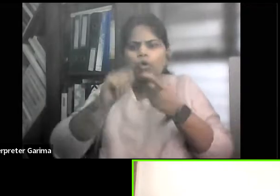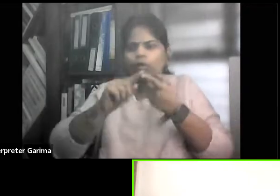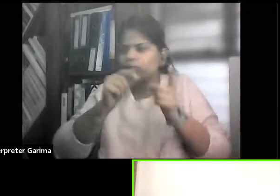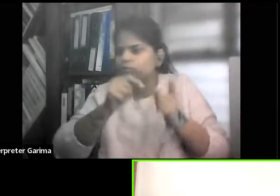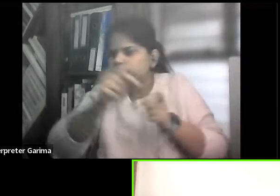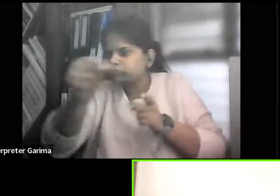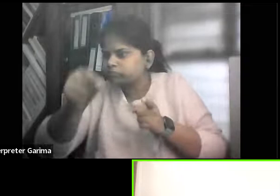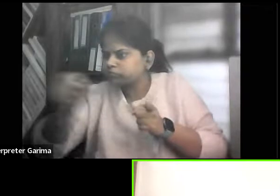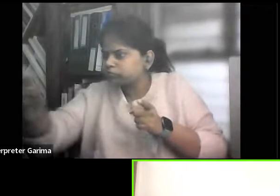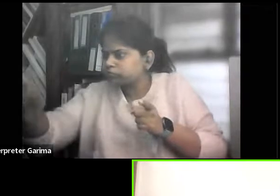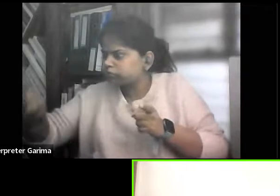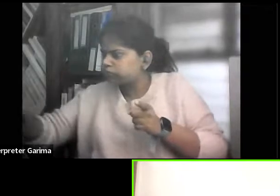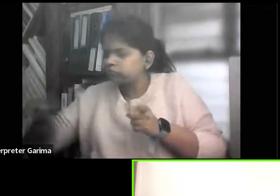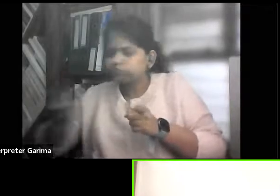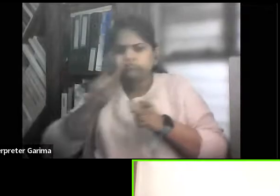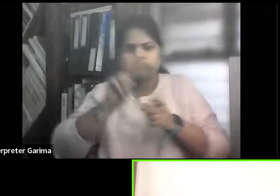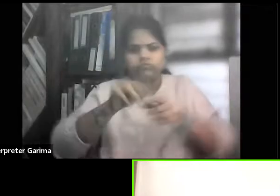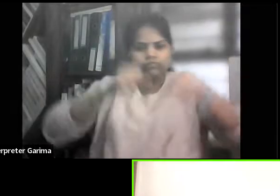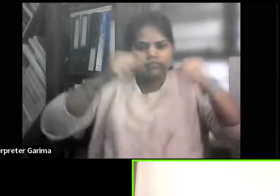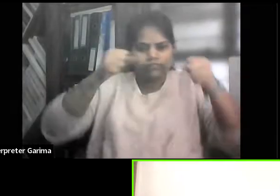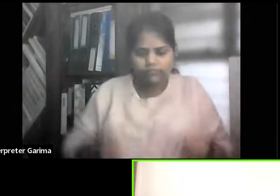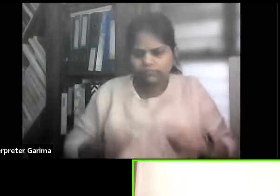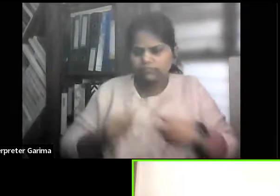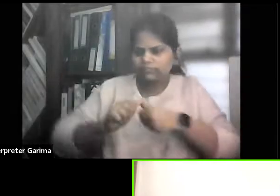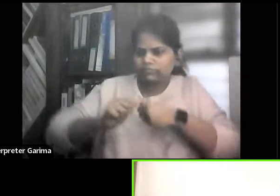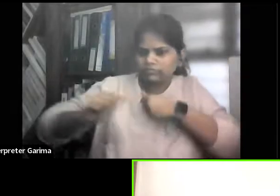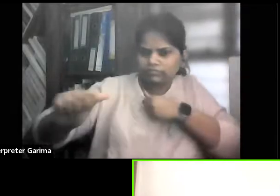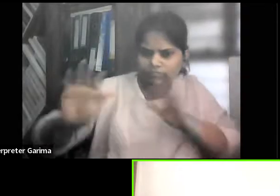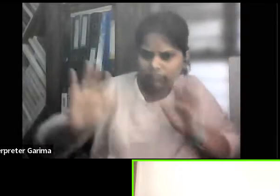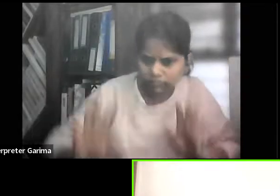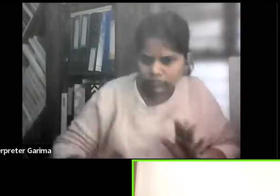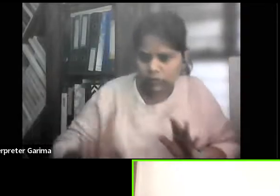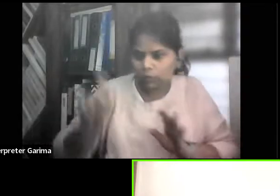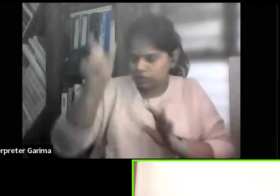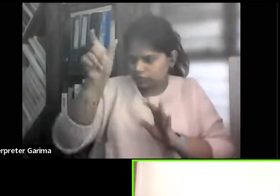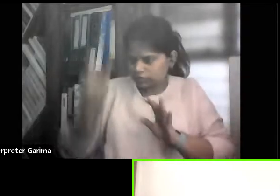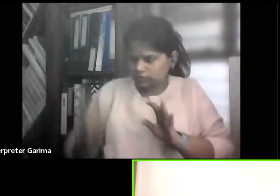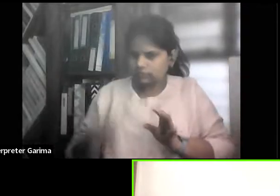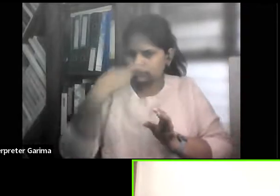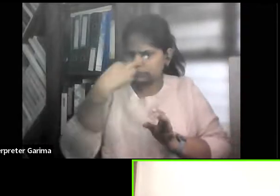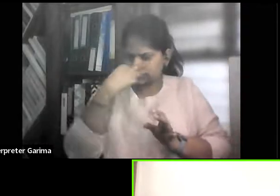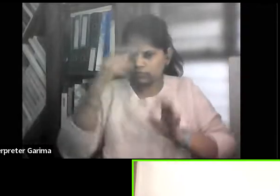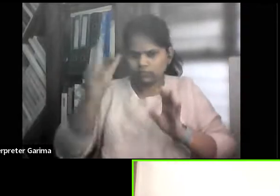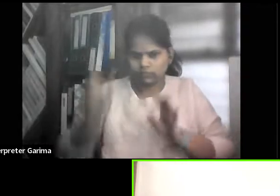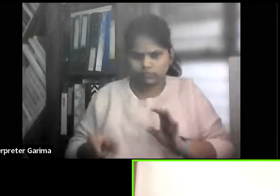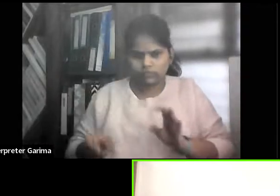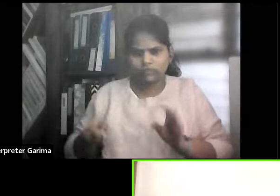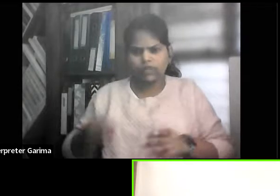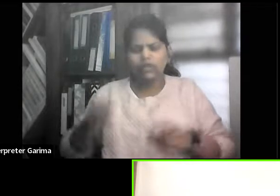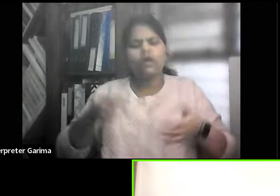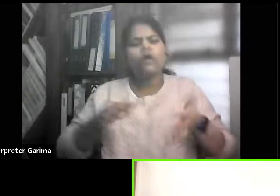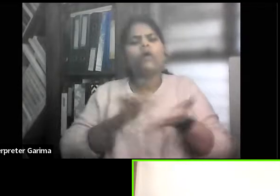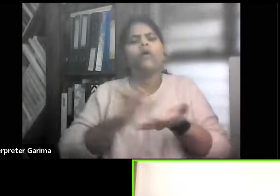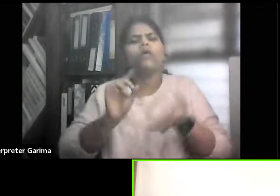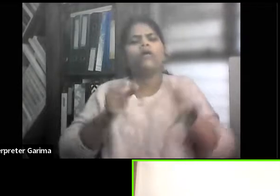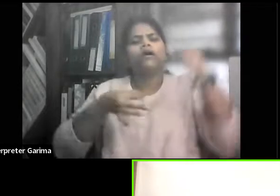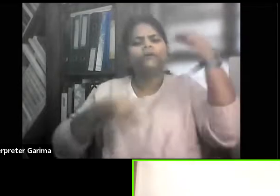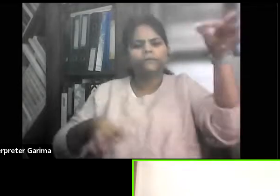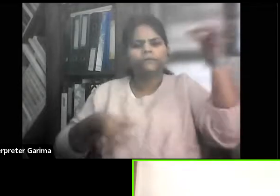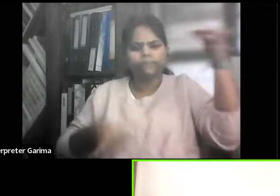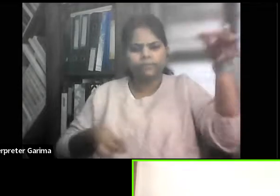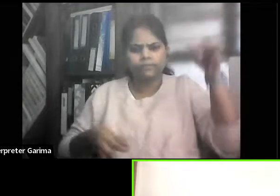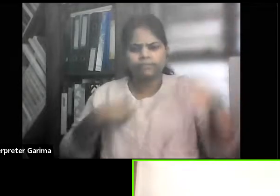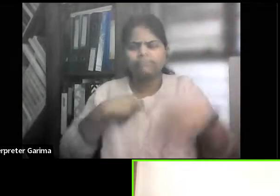edge, and one across the center, which helps the dancers visualize a spatial frame within which they must perform. The curiosity for